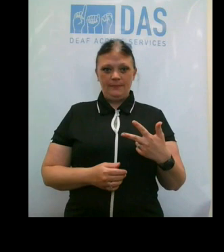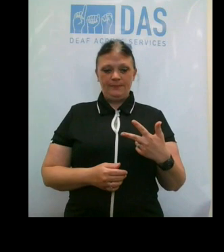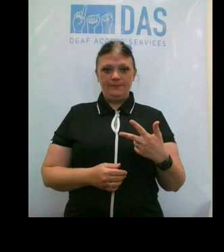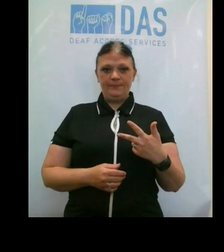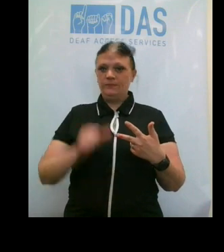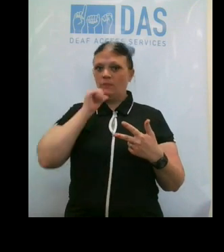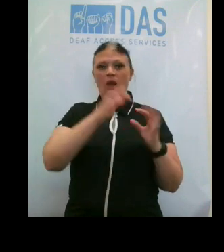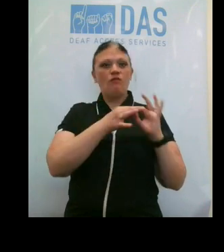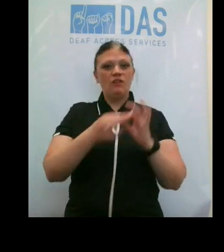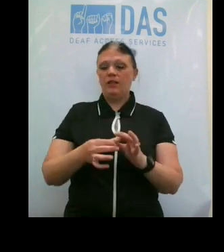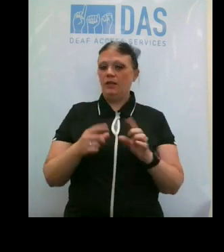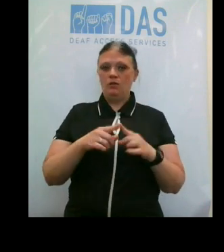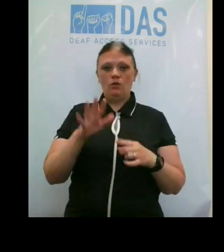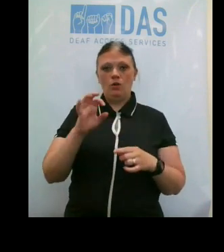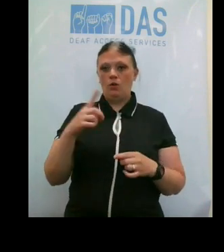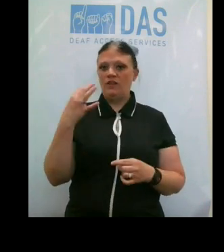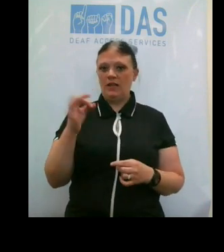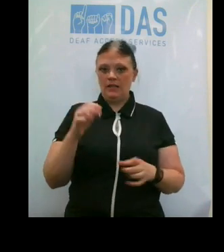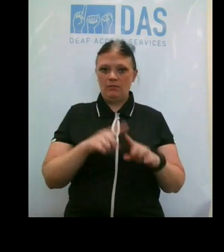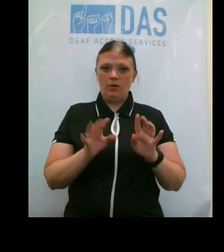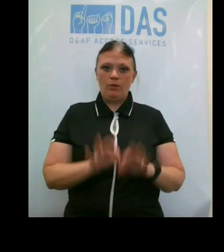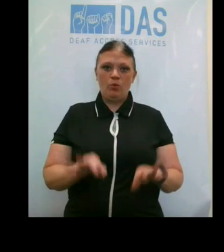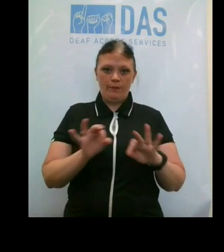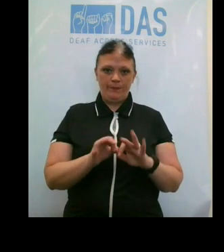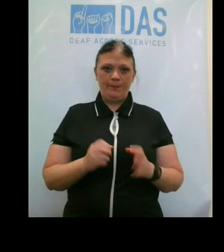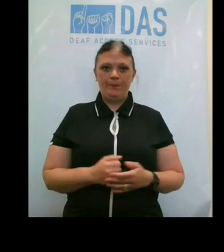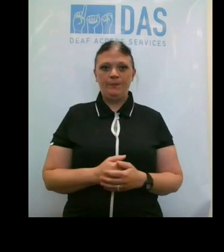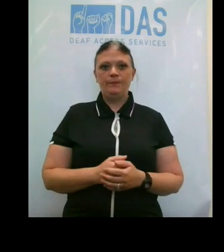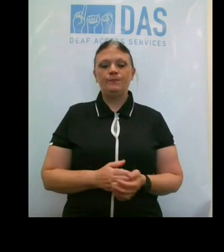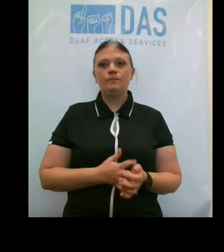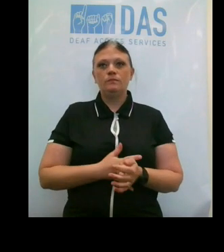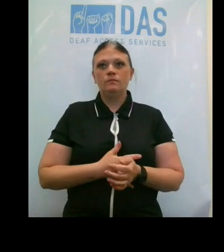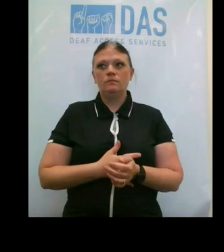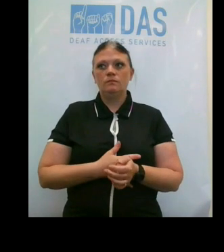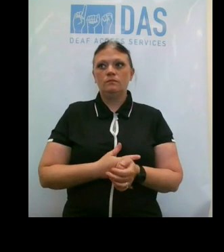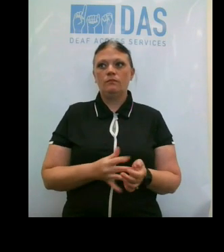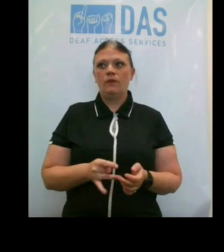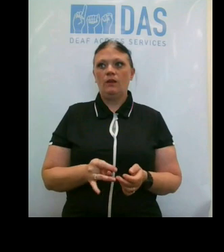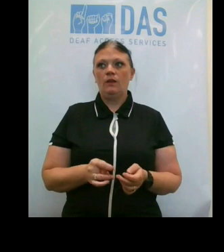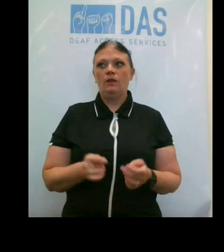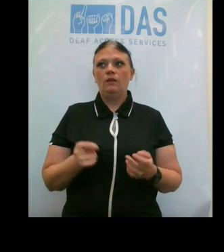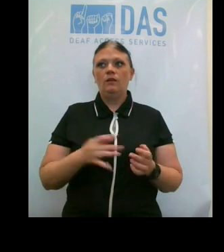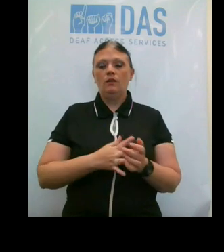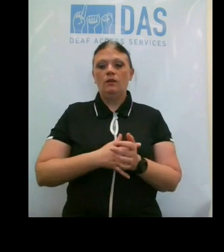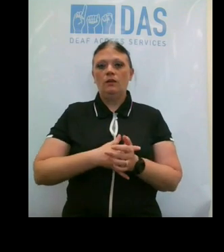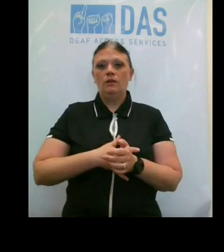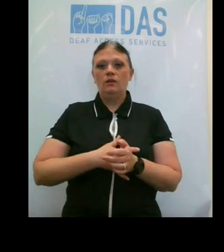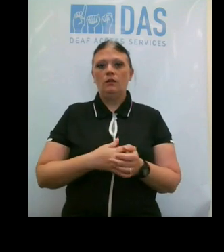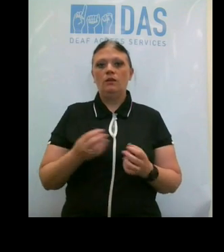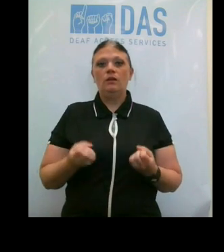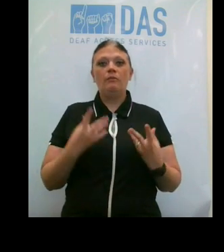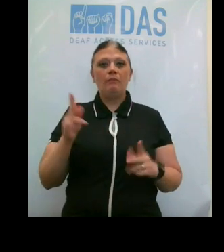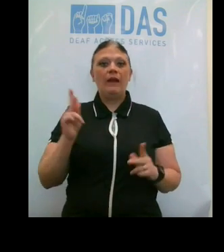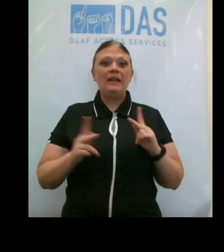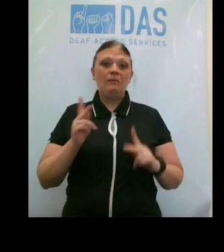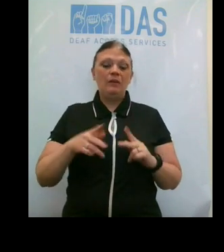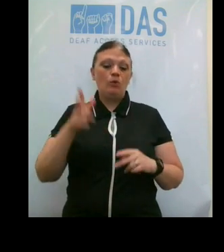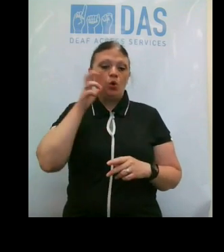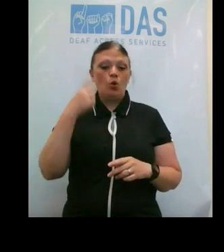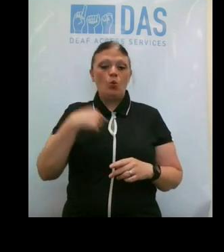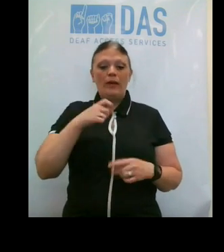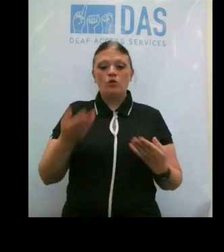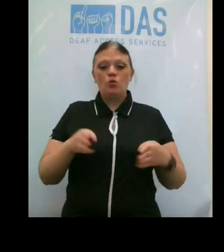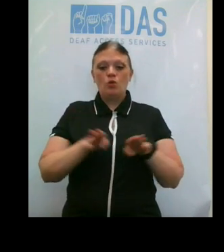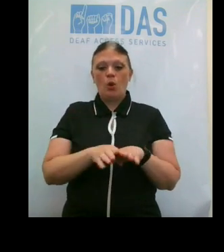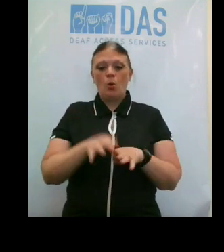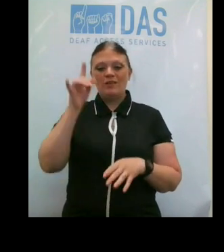not related to COVID-19 but are important. A lot of people heard that we had to shut down the Eternal Flame Trail at Chestnut Ridge